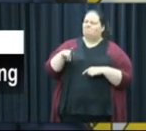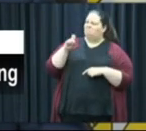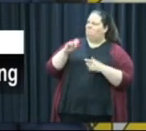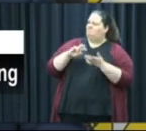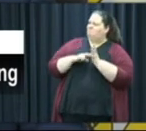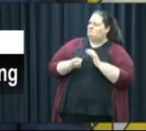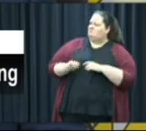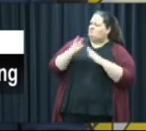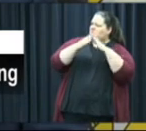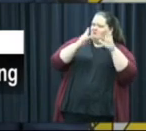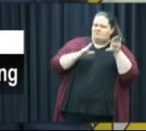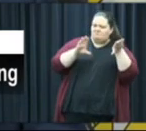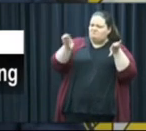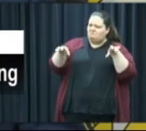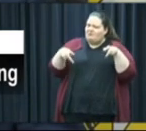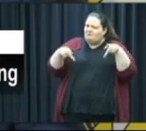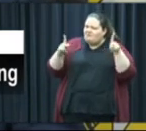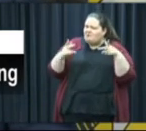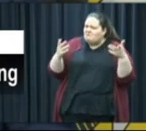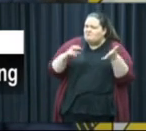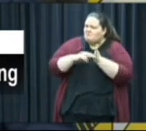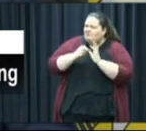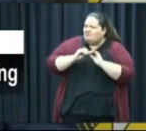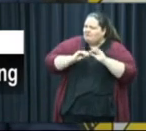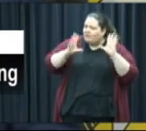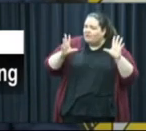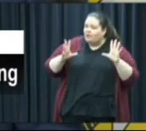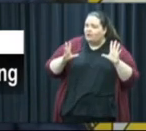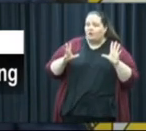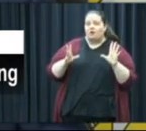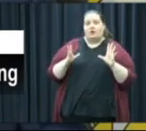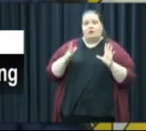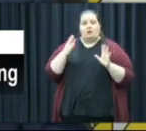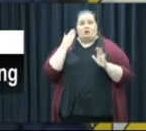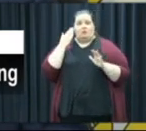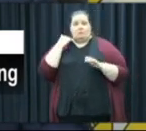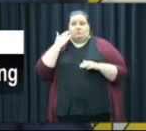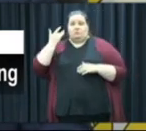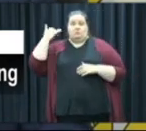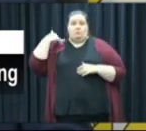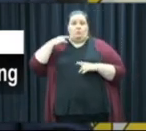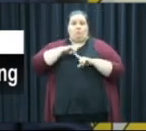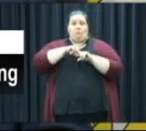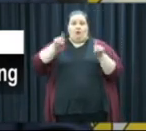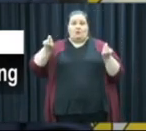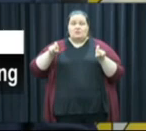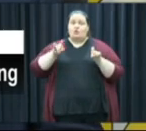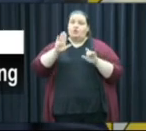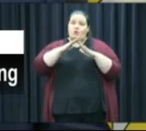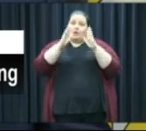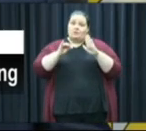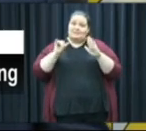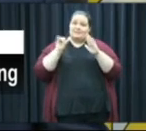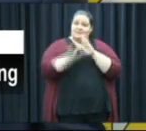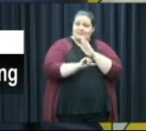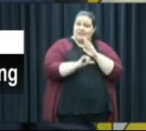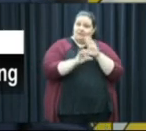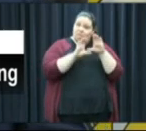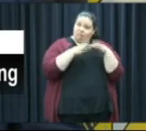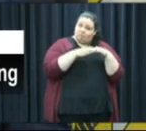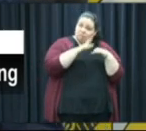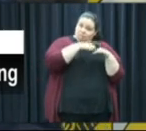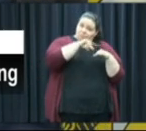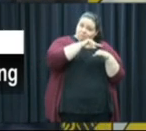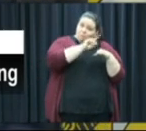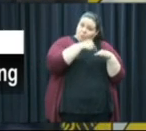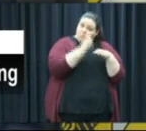several weeks, as we have worked to flatten the curve, you were all asked to stay within your household unit or bubble.